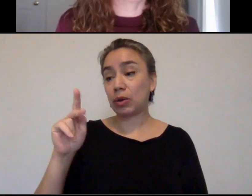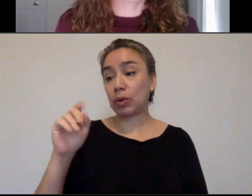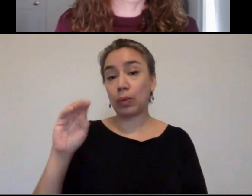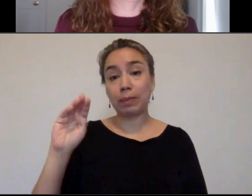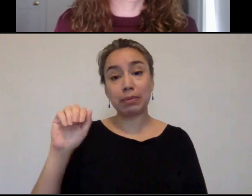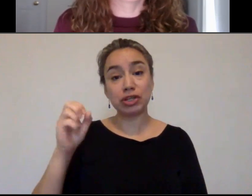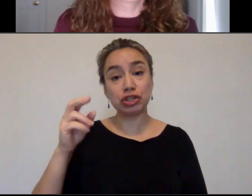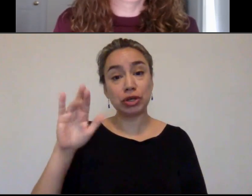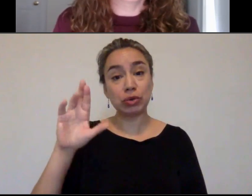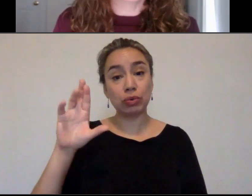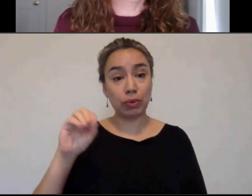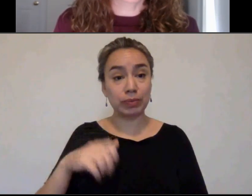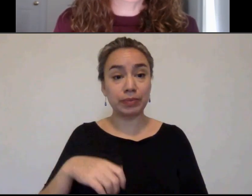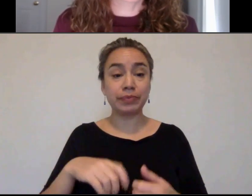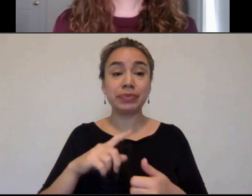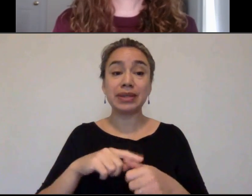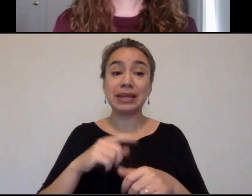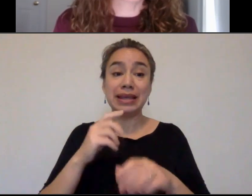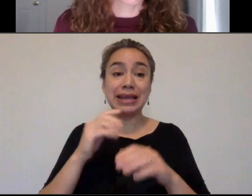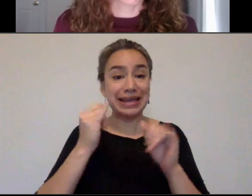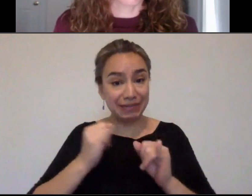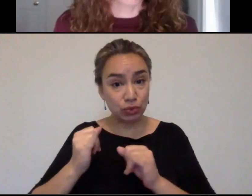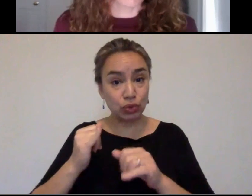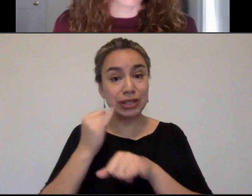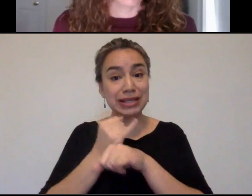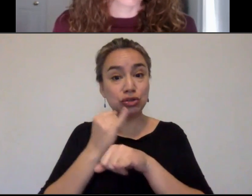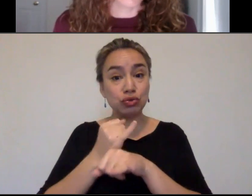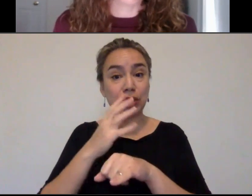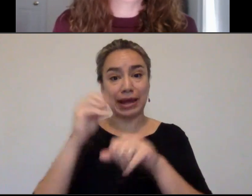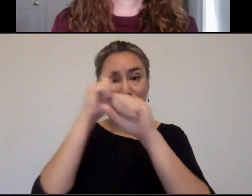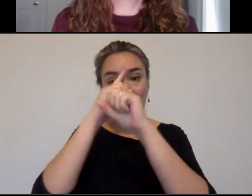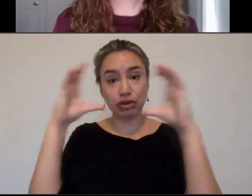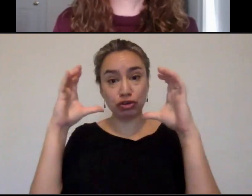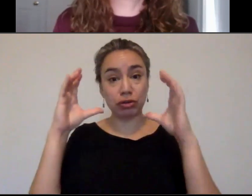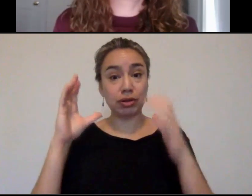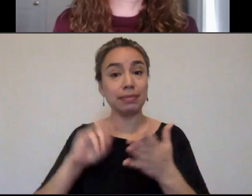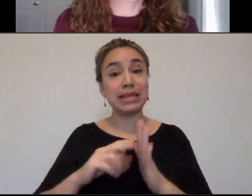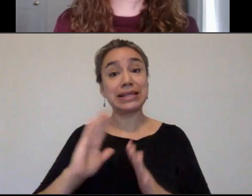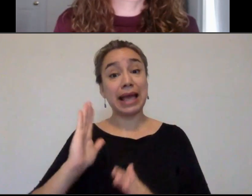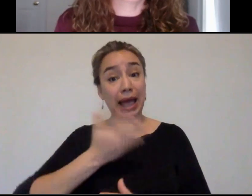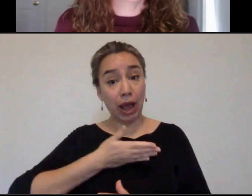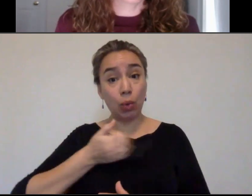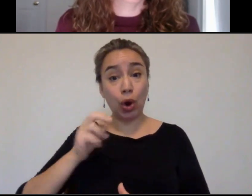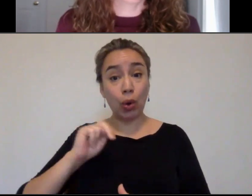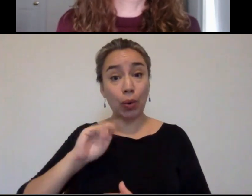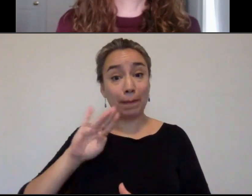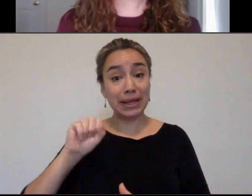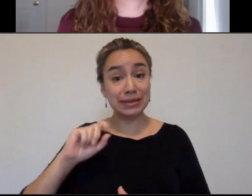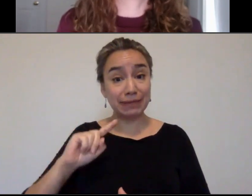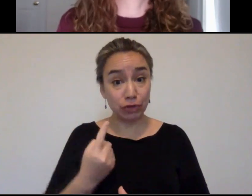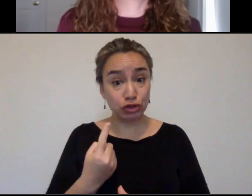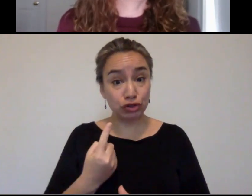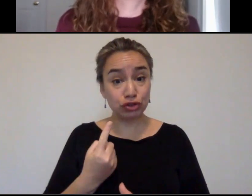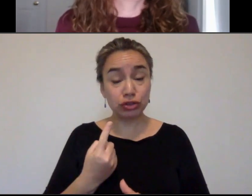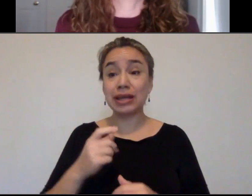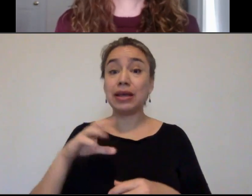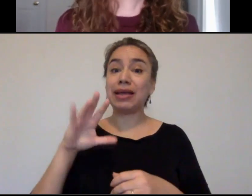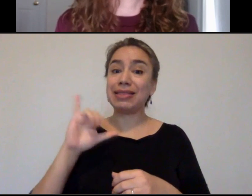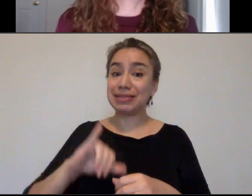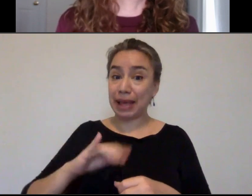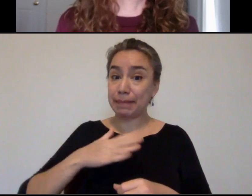institutional, and ideological. In part, that means understanding our own biases first, and then understanding that in context, affecting change needs